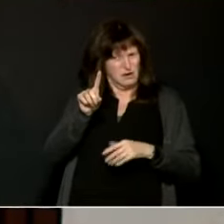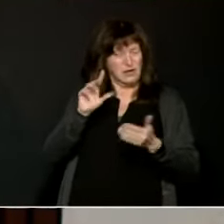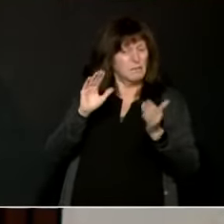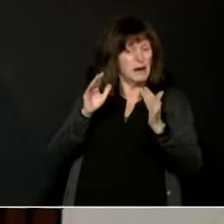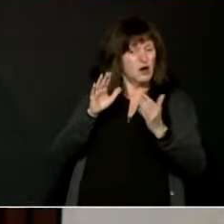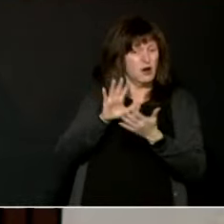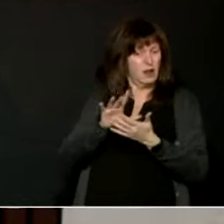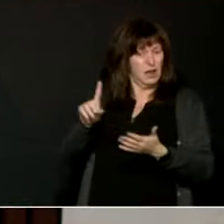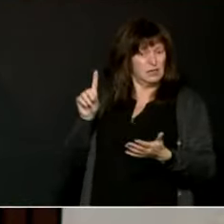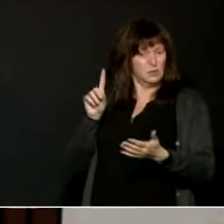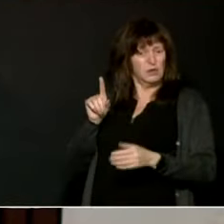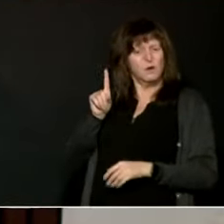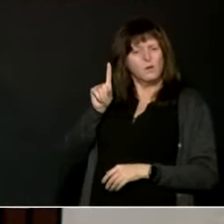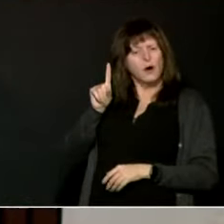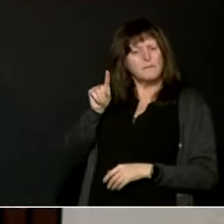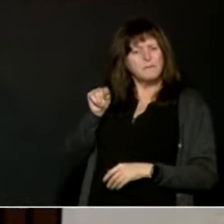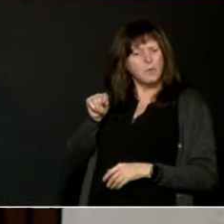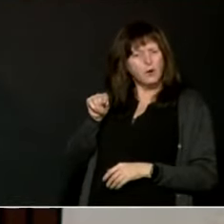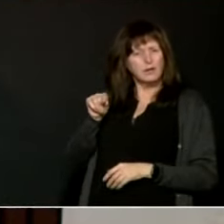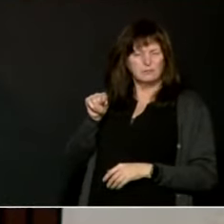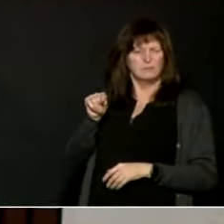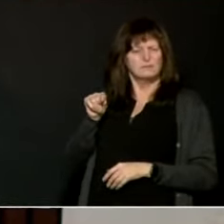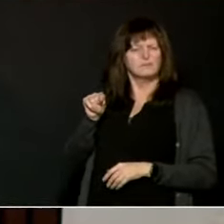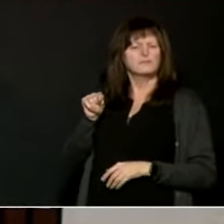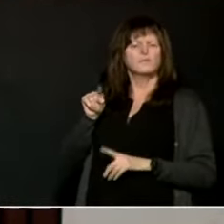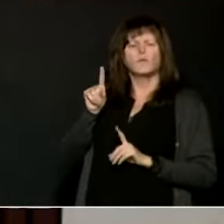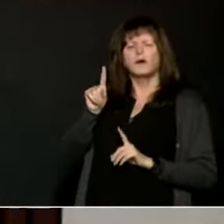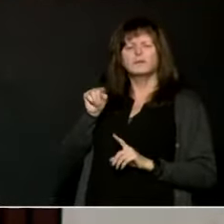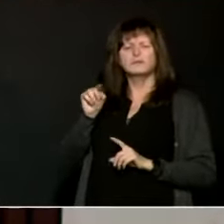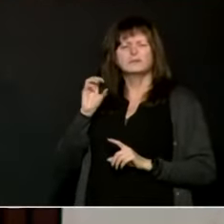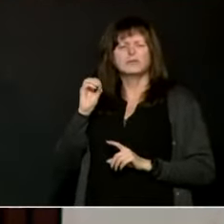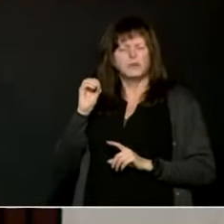1.10 for non-variants of concern.